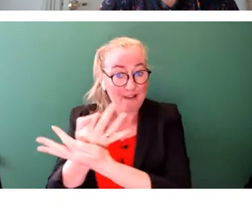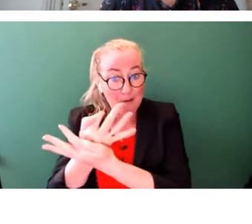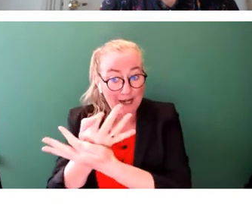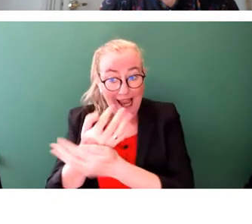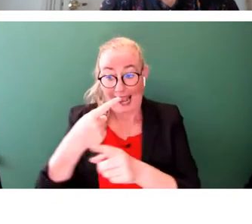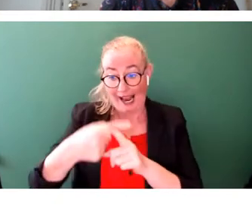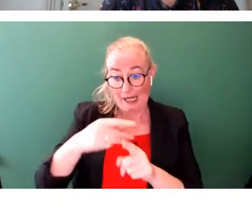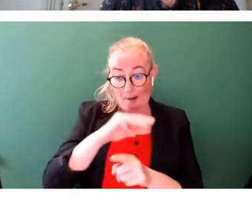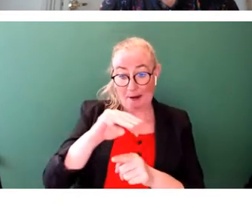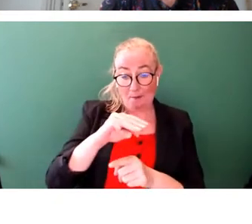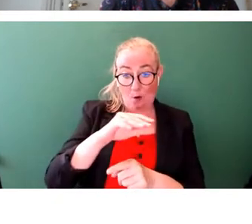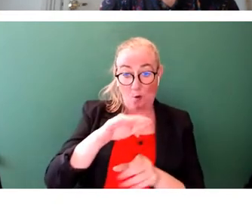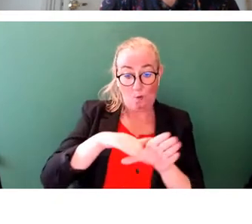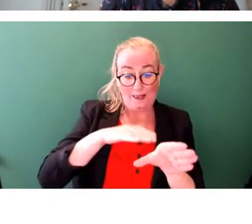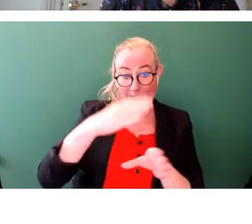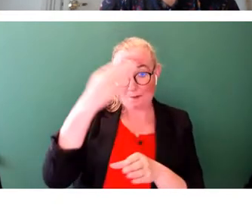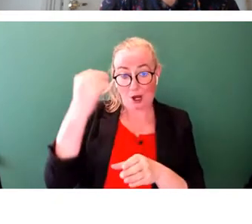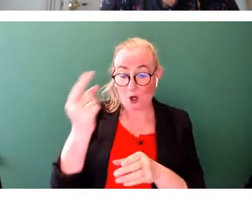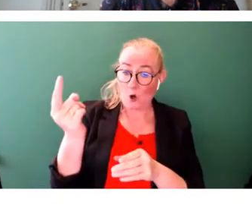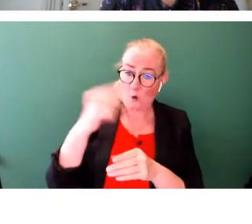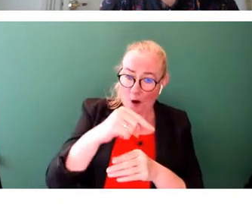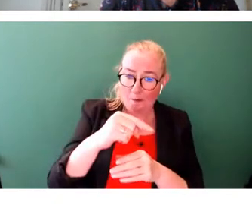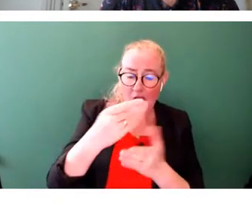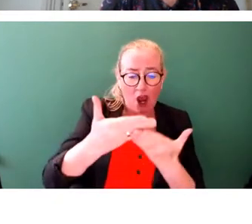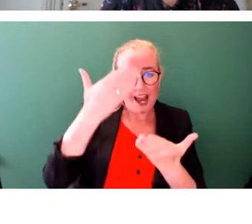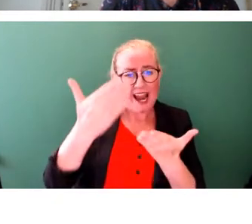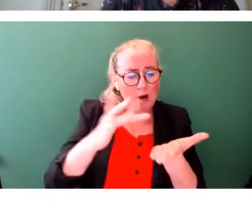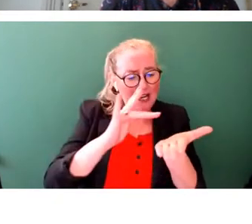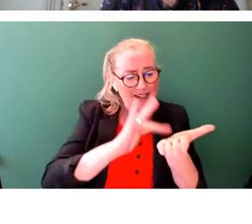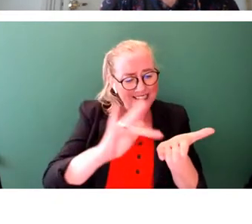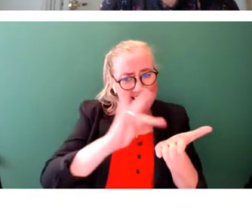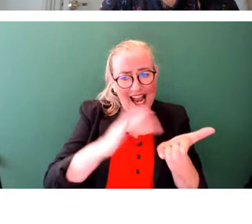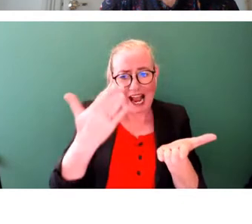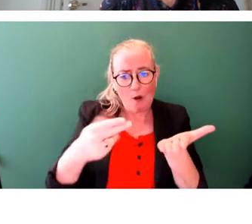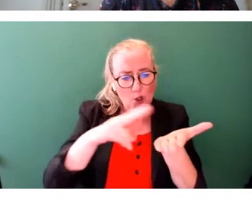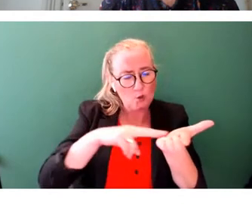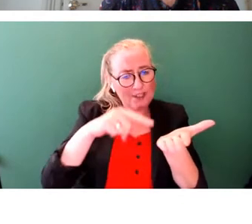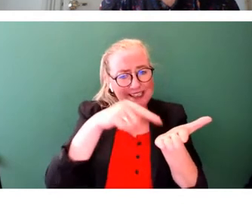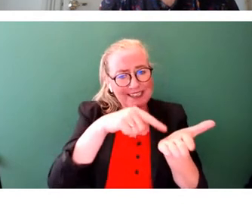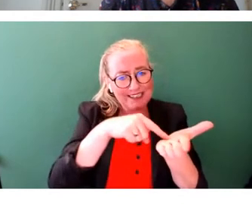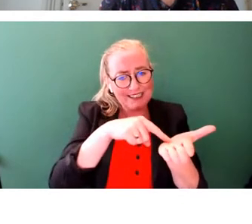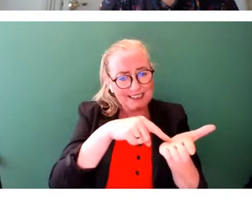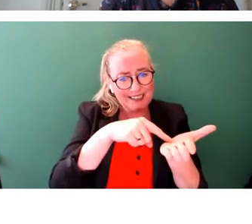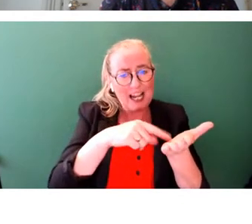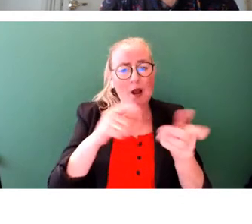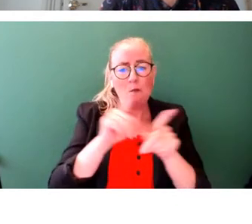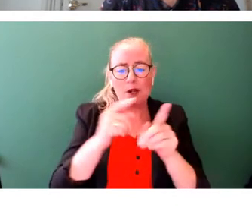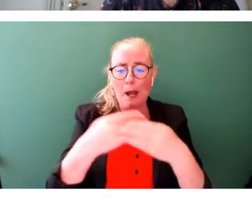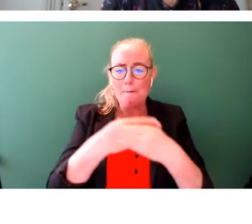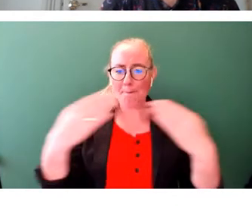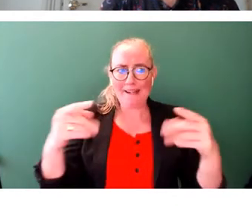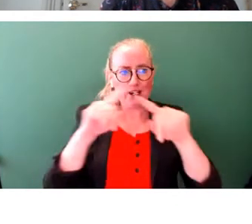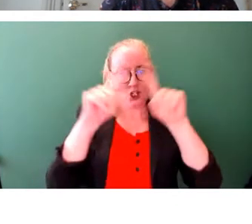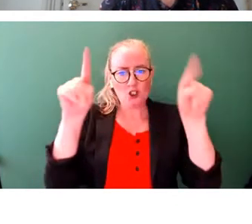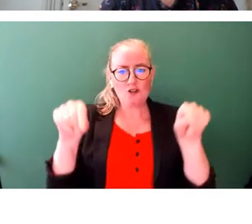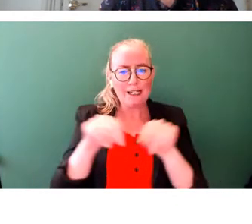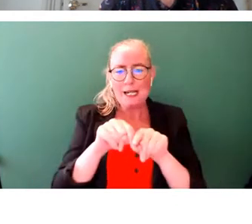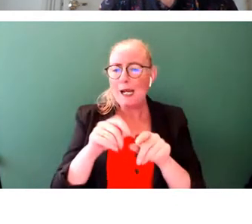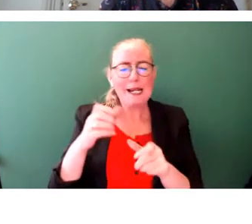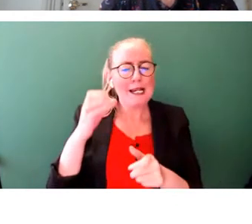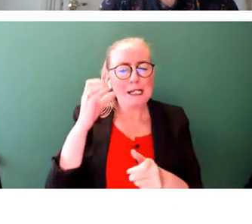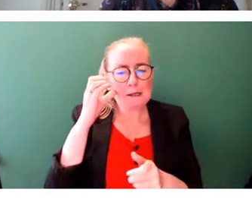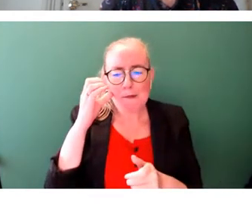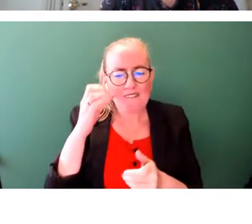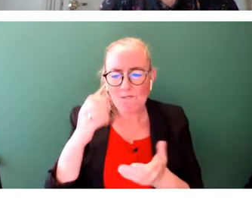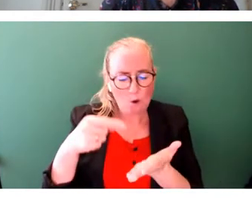dementia to come and learn how to use tablets, particularly because tablets are a bit bigger screens. Smartphones can be a bit fiddly,